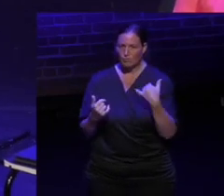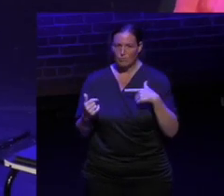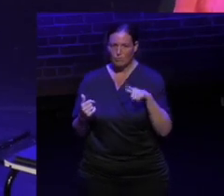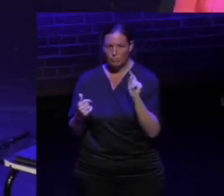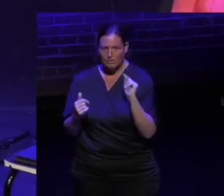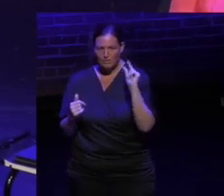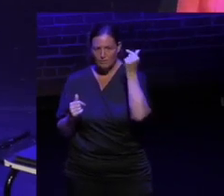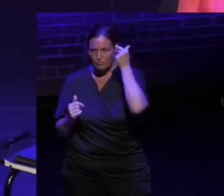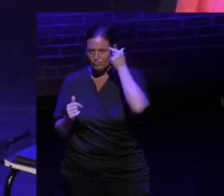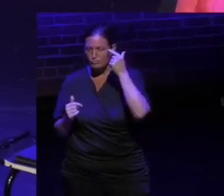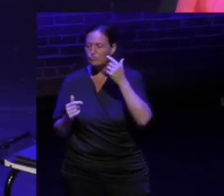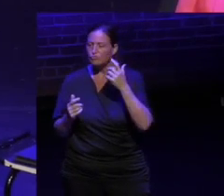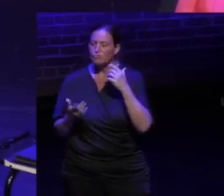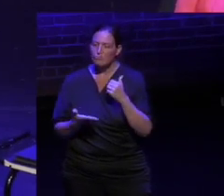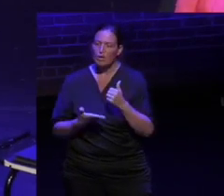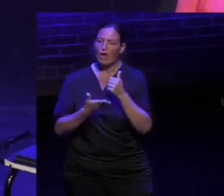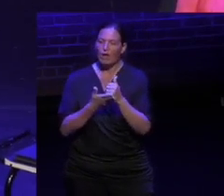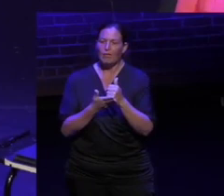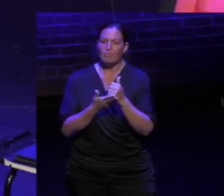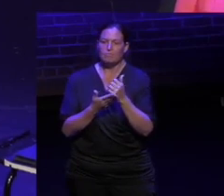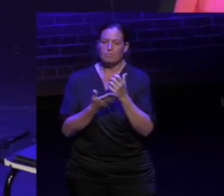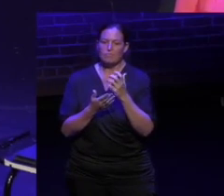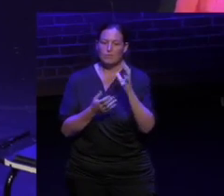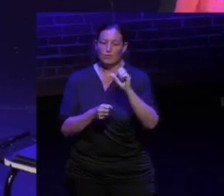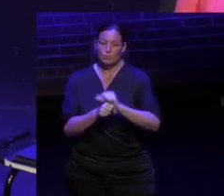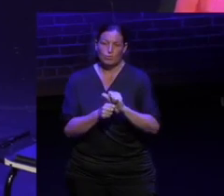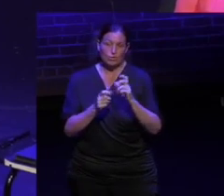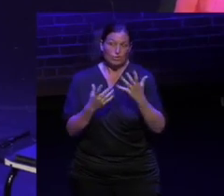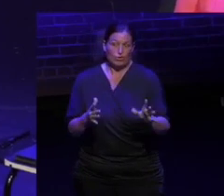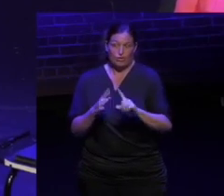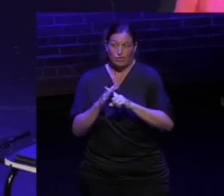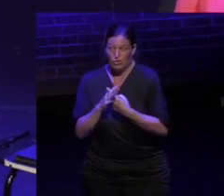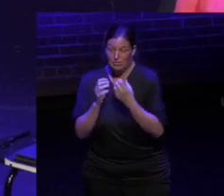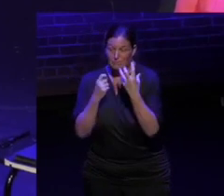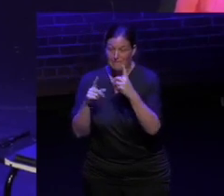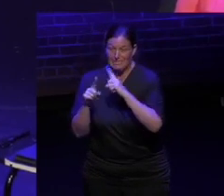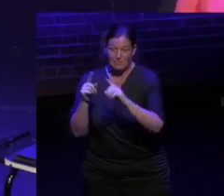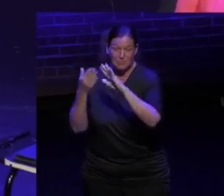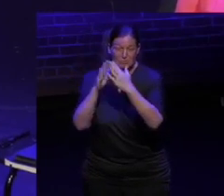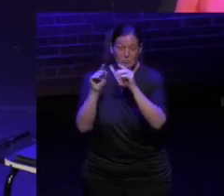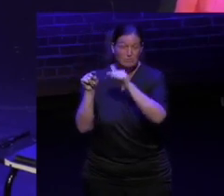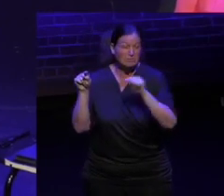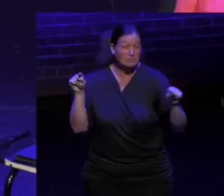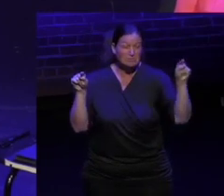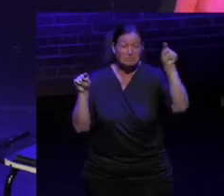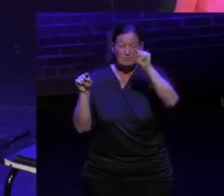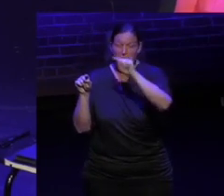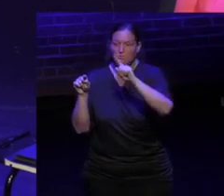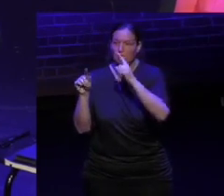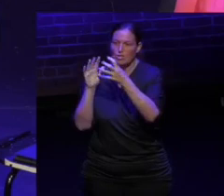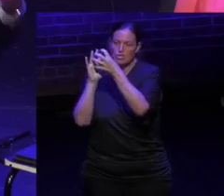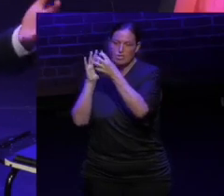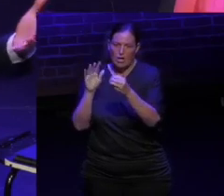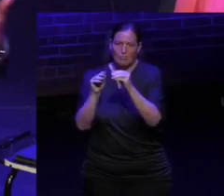think a role you can play is helping lift that work that's already happening in a lot of different communities around the state and try to replicate